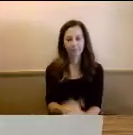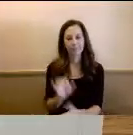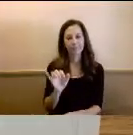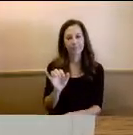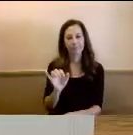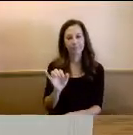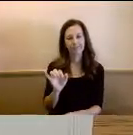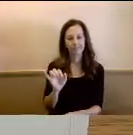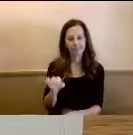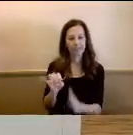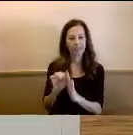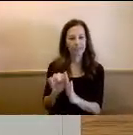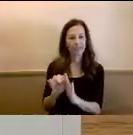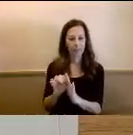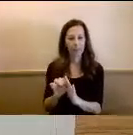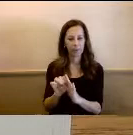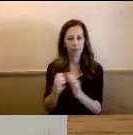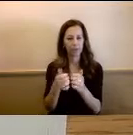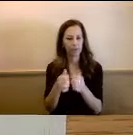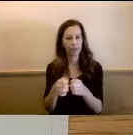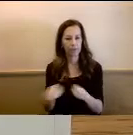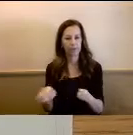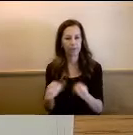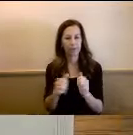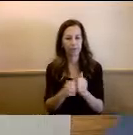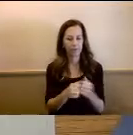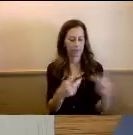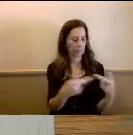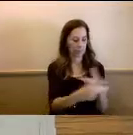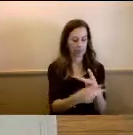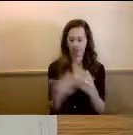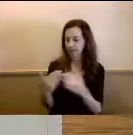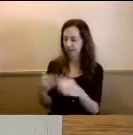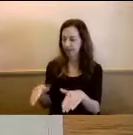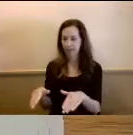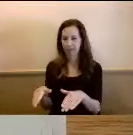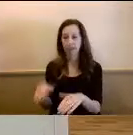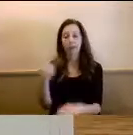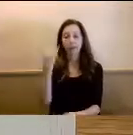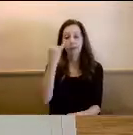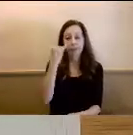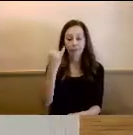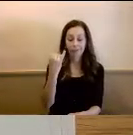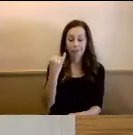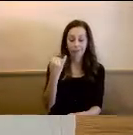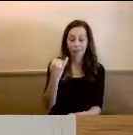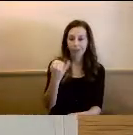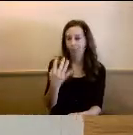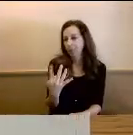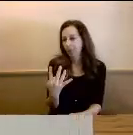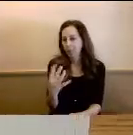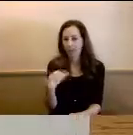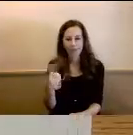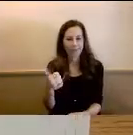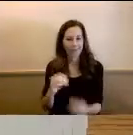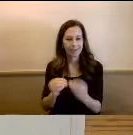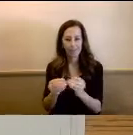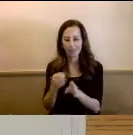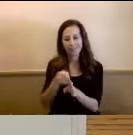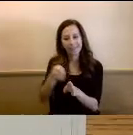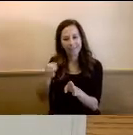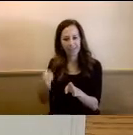So here are some examples of equations with multiplication and division. If I have 4 or any number next to